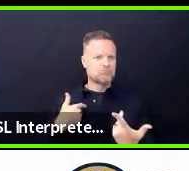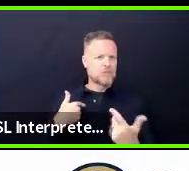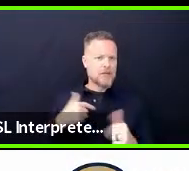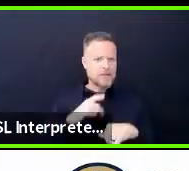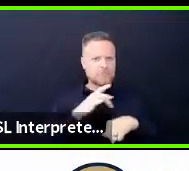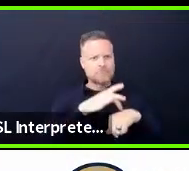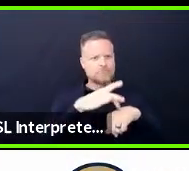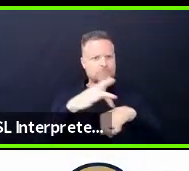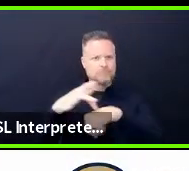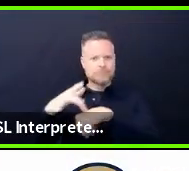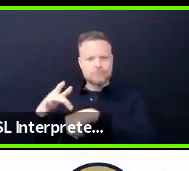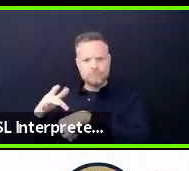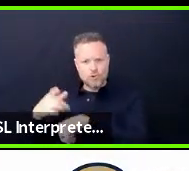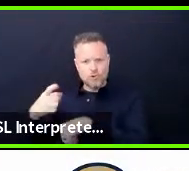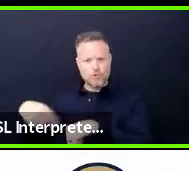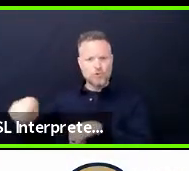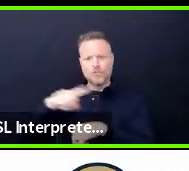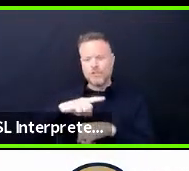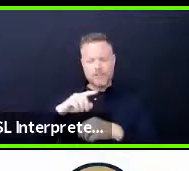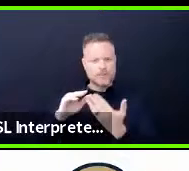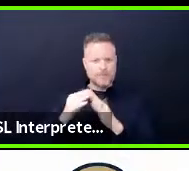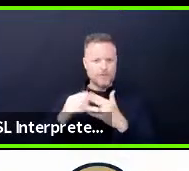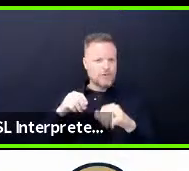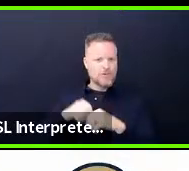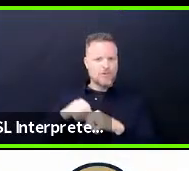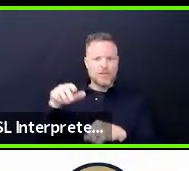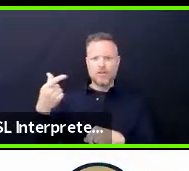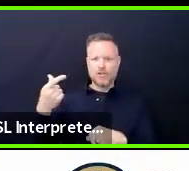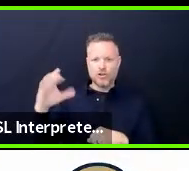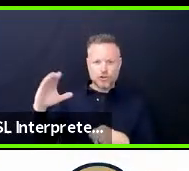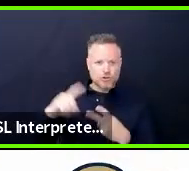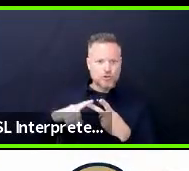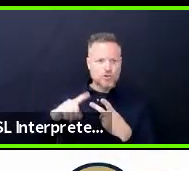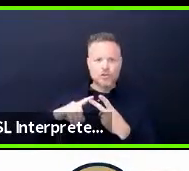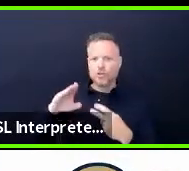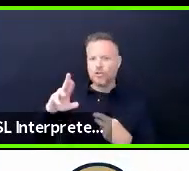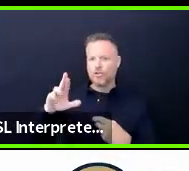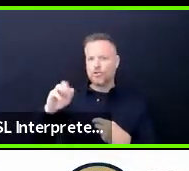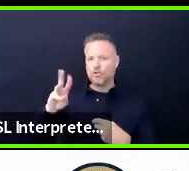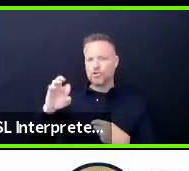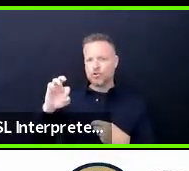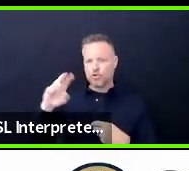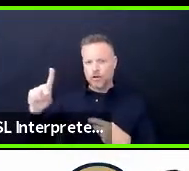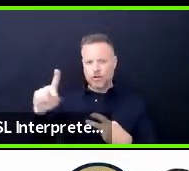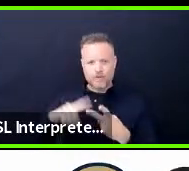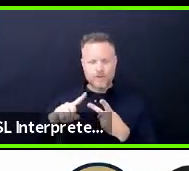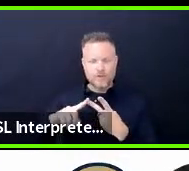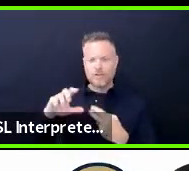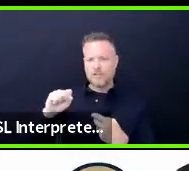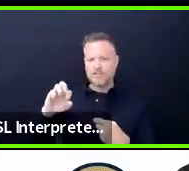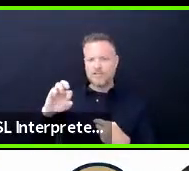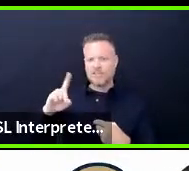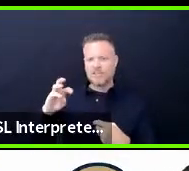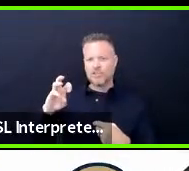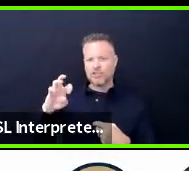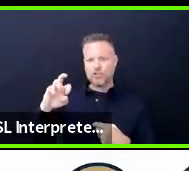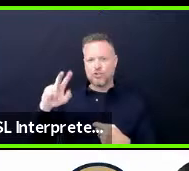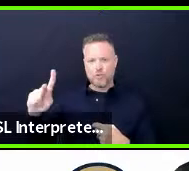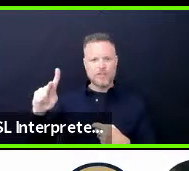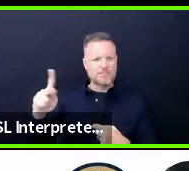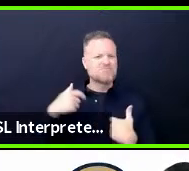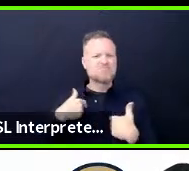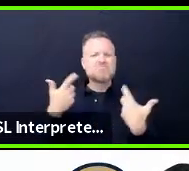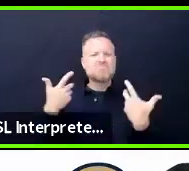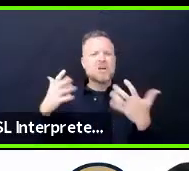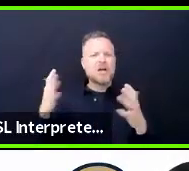communities out in Garden City and Crawford County and Sedgwick County because I already knew people there,